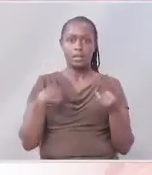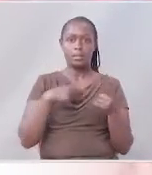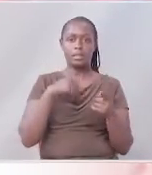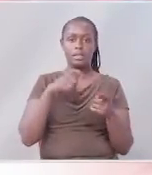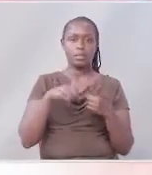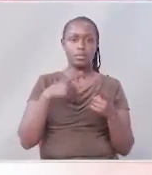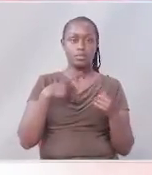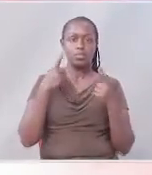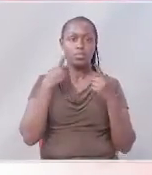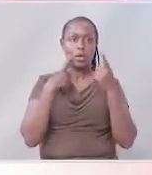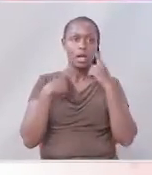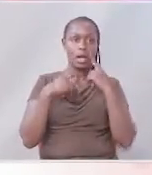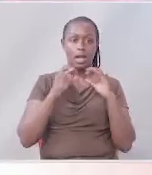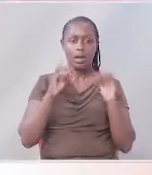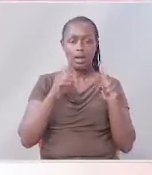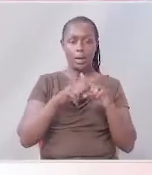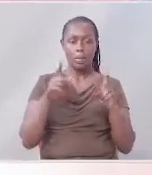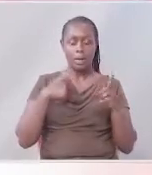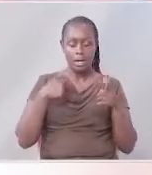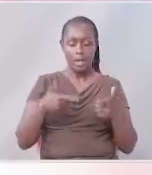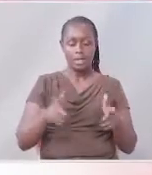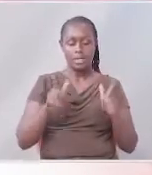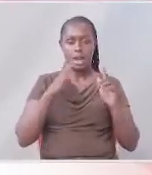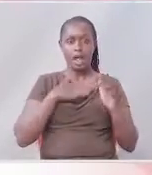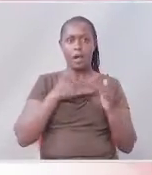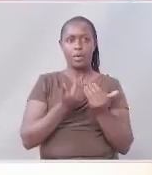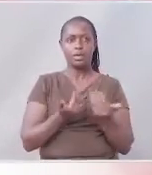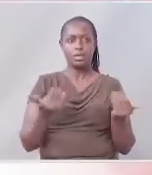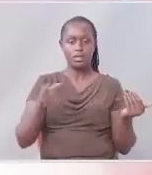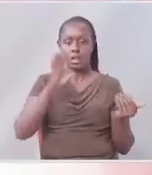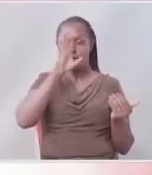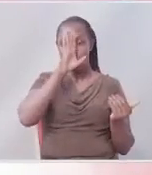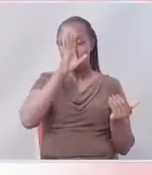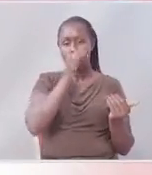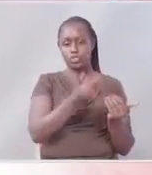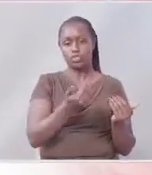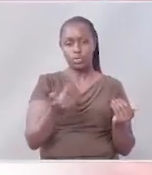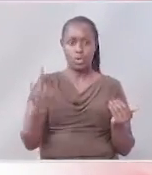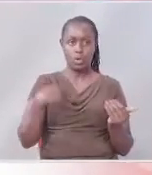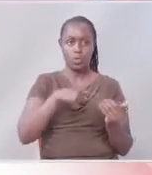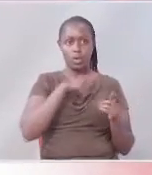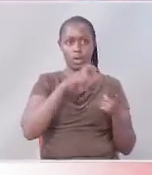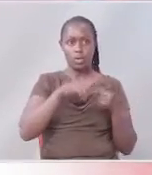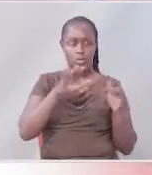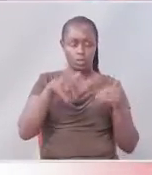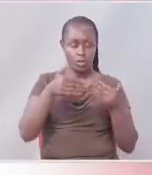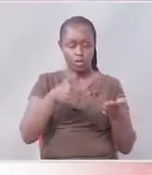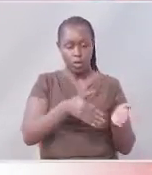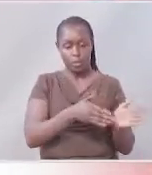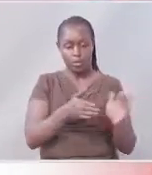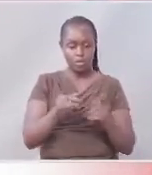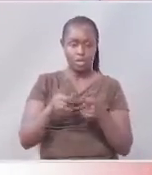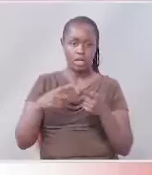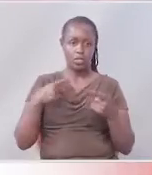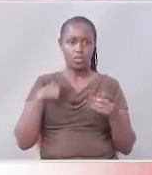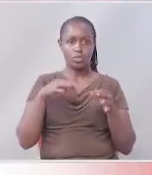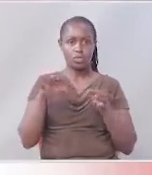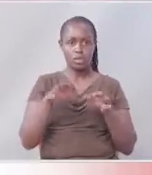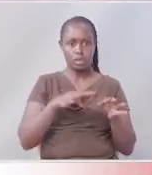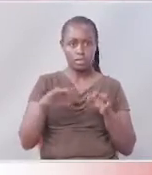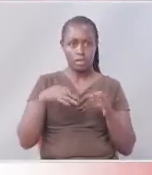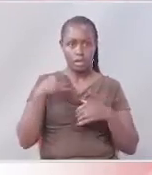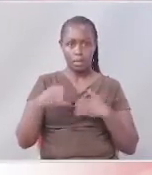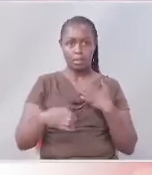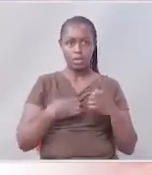kulia. Let us allow our children to be children. Tukubali. Tuwapatie nafasi pia ya kujiexpress emotionally